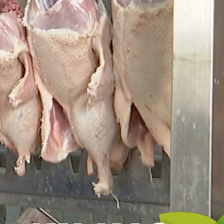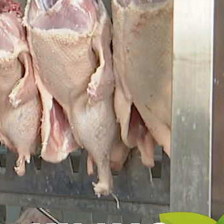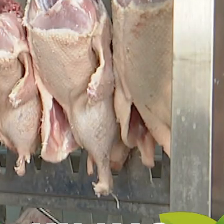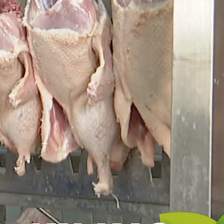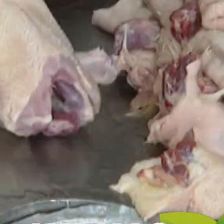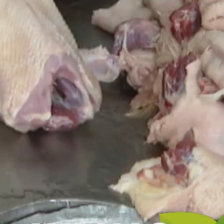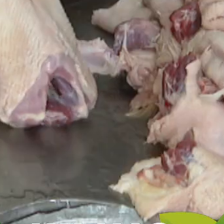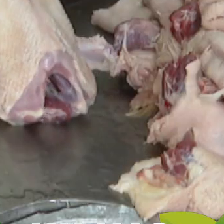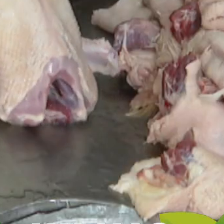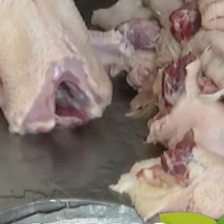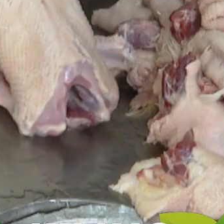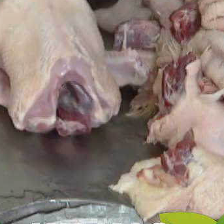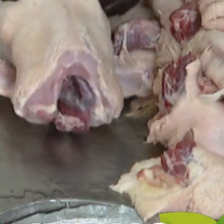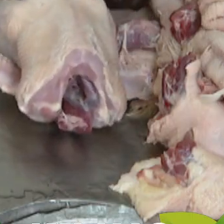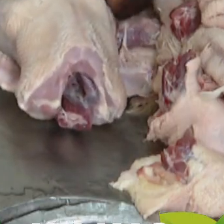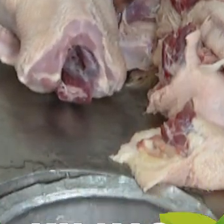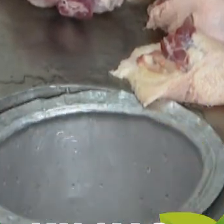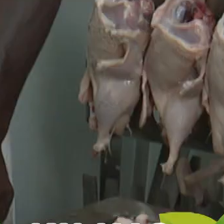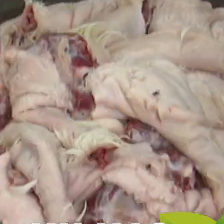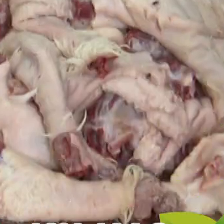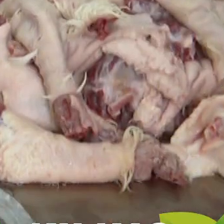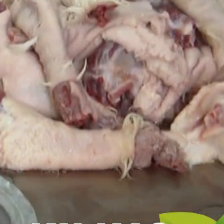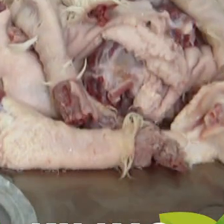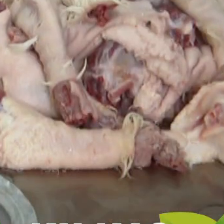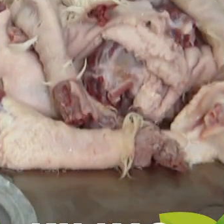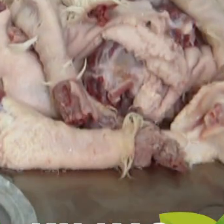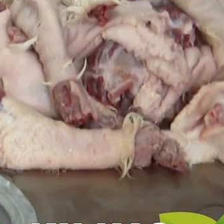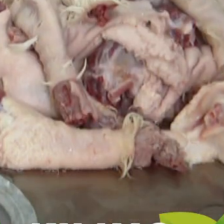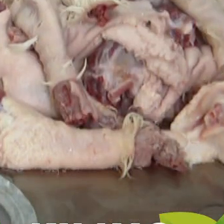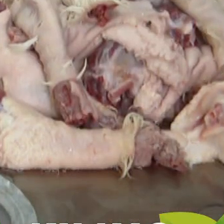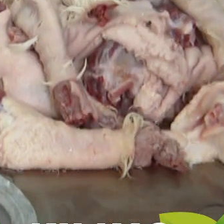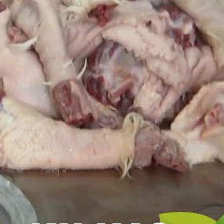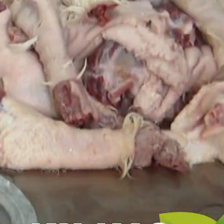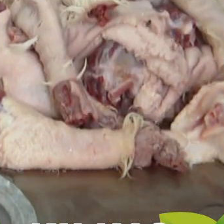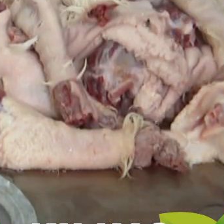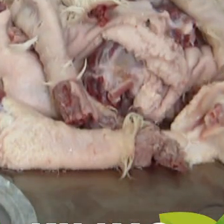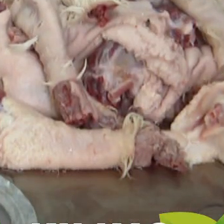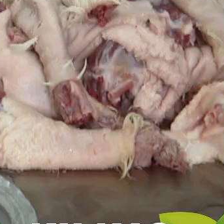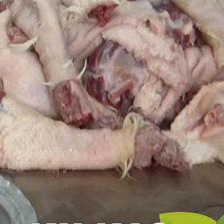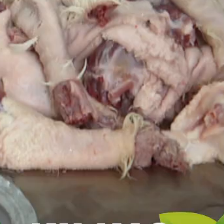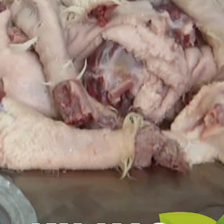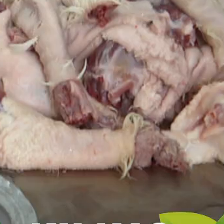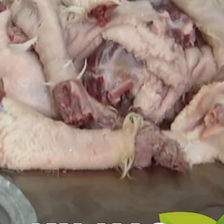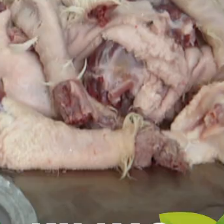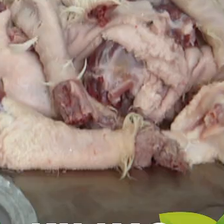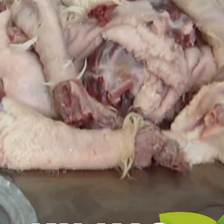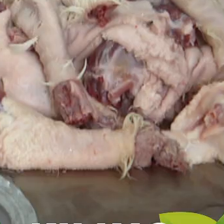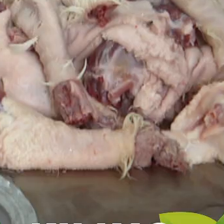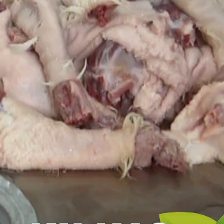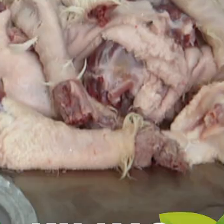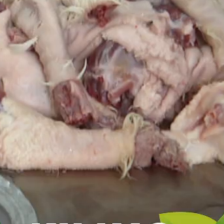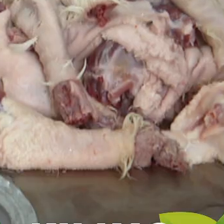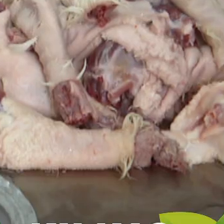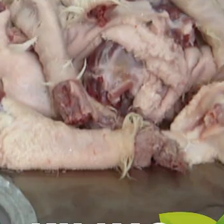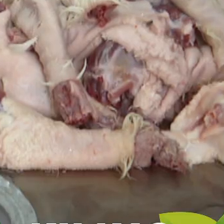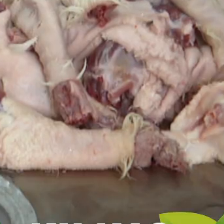parts of the poultry, like the breast and the wings. Then at night, that's when we start packing them